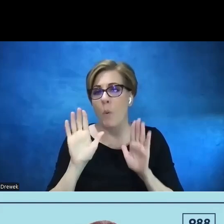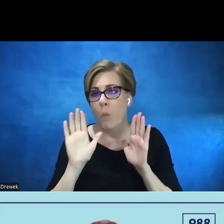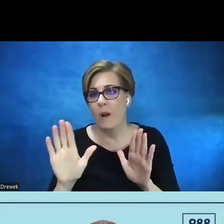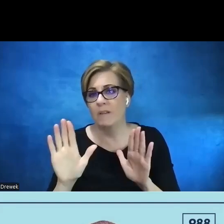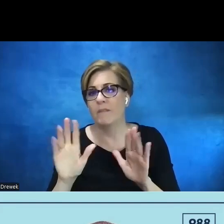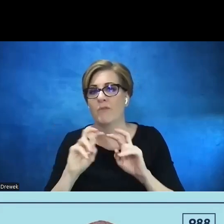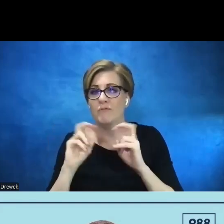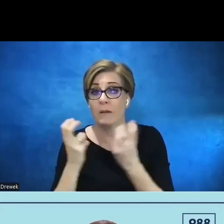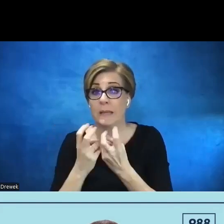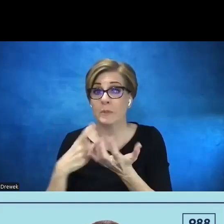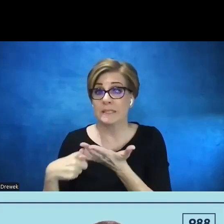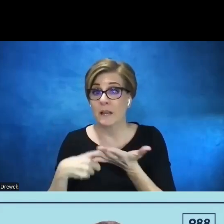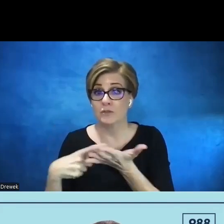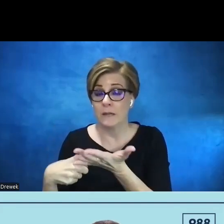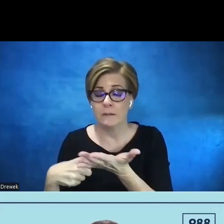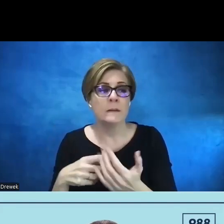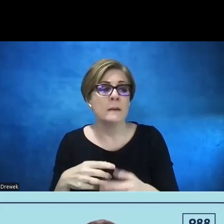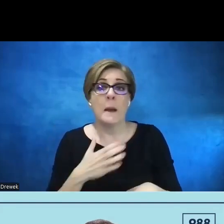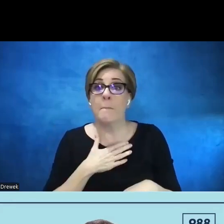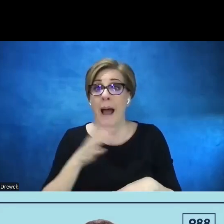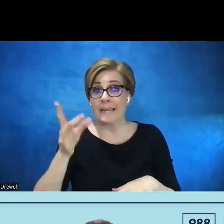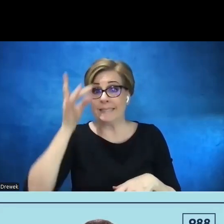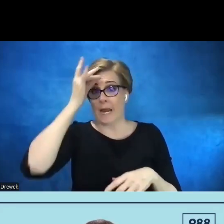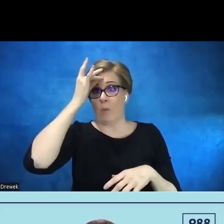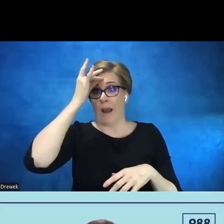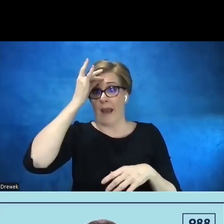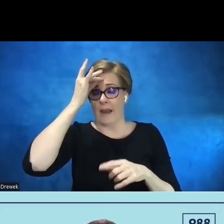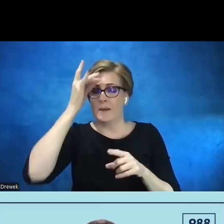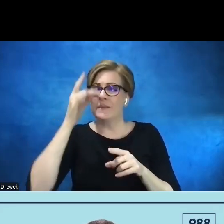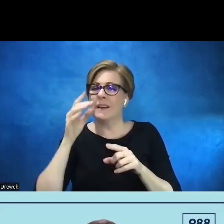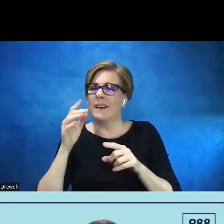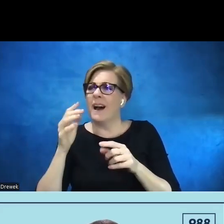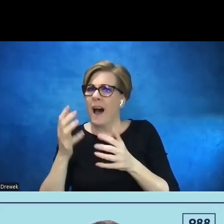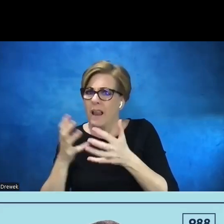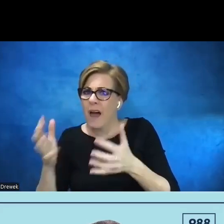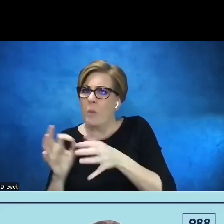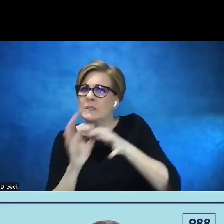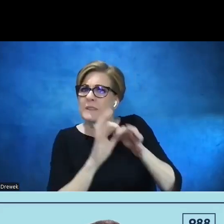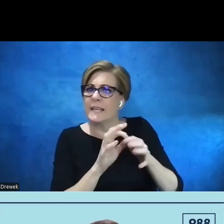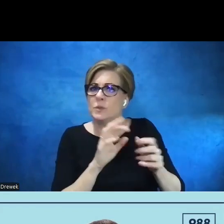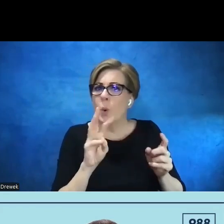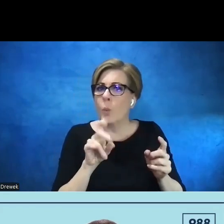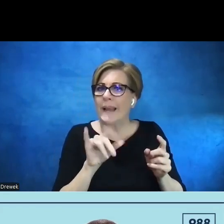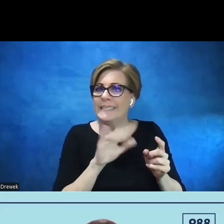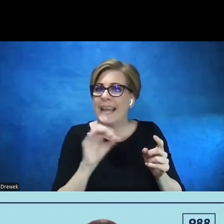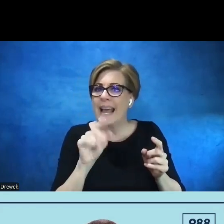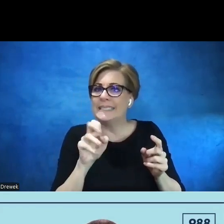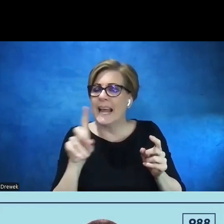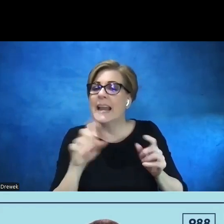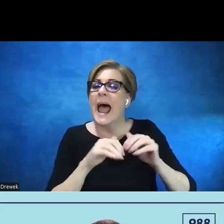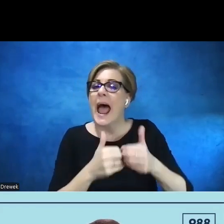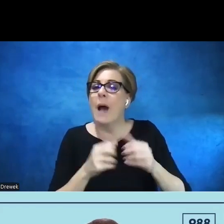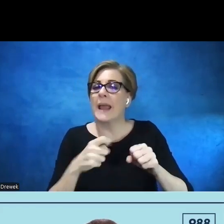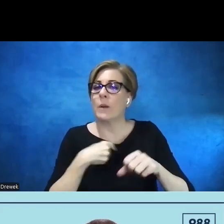My takeaway, a lot had to do with what Wendy and Ted talked about earlier in terms of primary preventive strategy. So Christy,